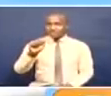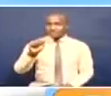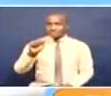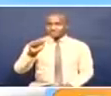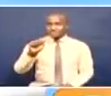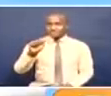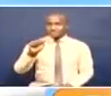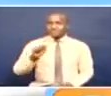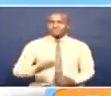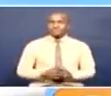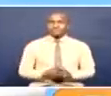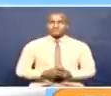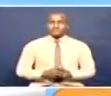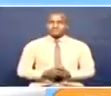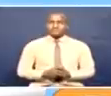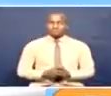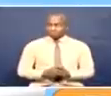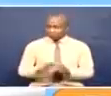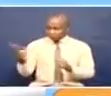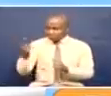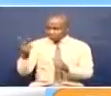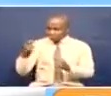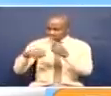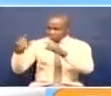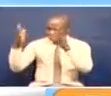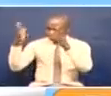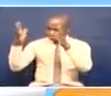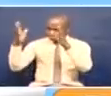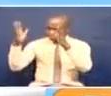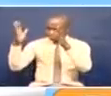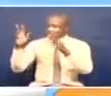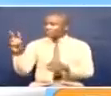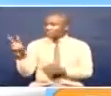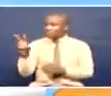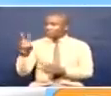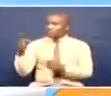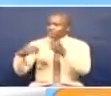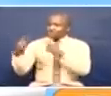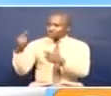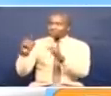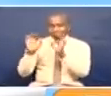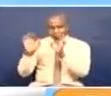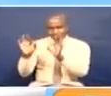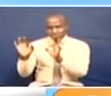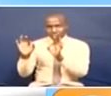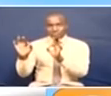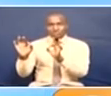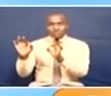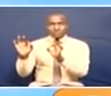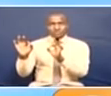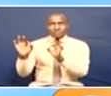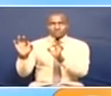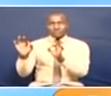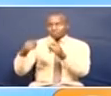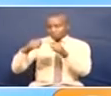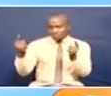Finally. Finally. Yeah, congratulations, both of you. Thank you, Jeff. Thank you. And you both sailed in. Yes. Well done. Yes. Thank you. Good job. Even though you're on opposite ends,